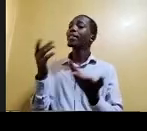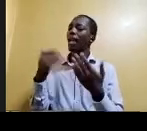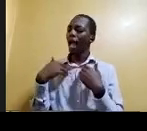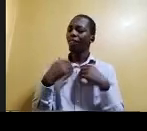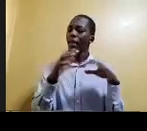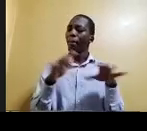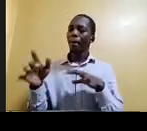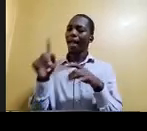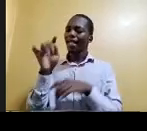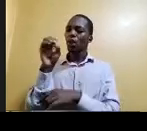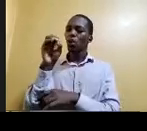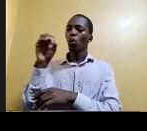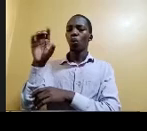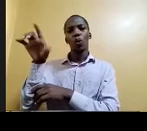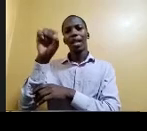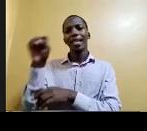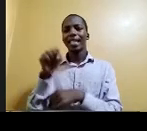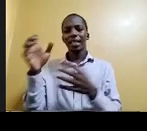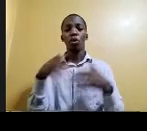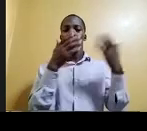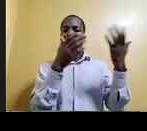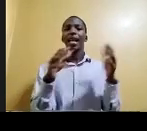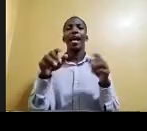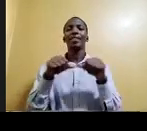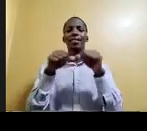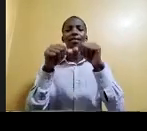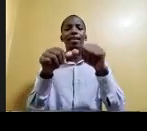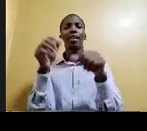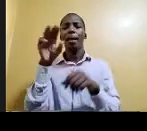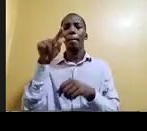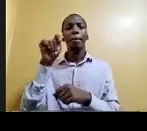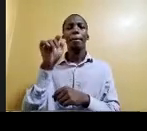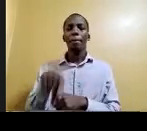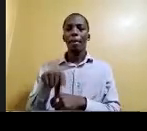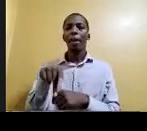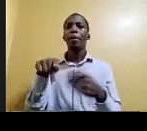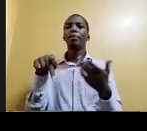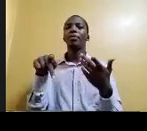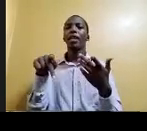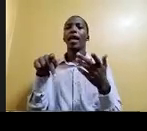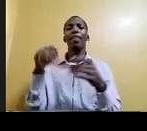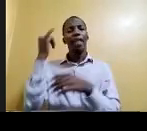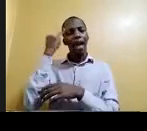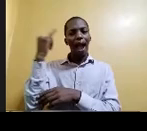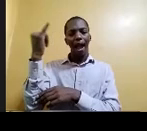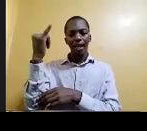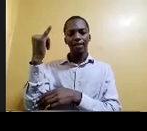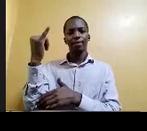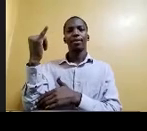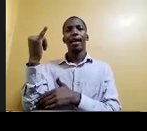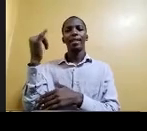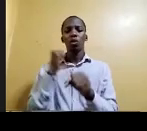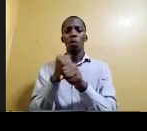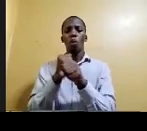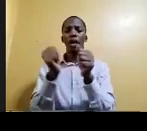map, the export protection map, the sustainability map, and the trade competitiveness map. The idea is to work together